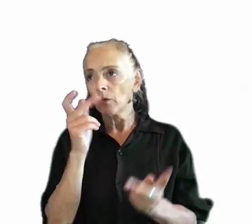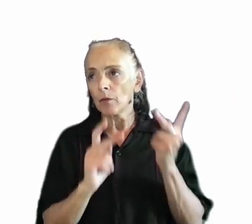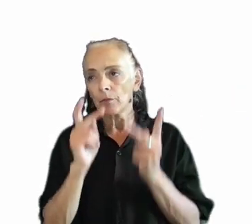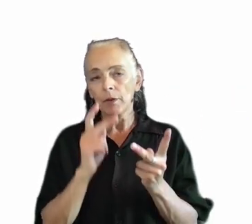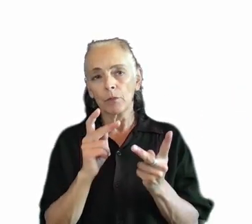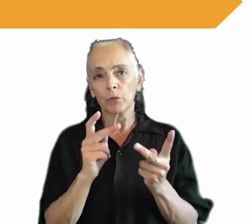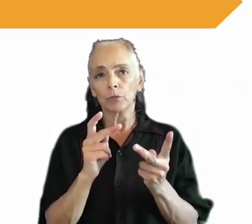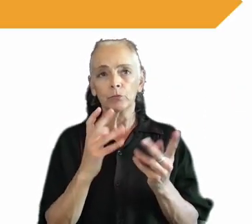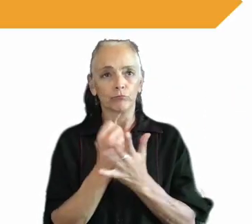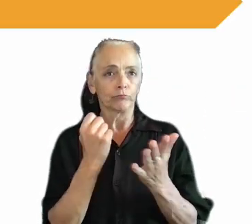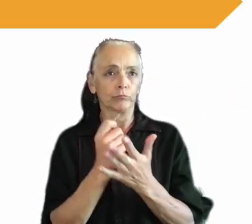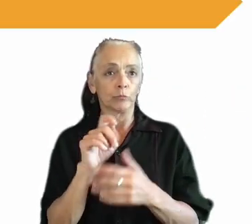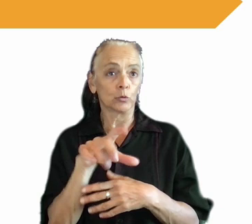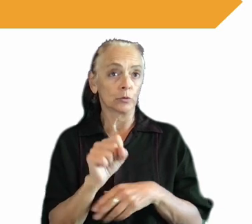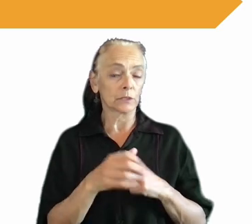those tools